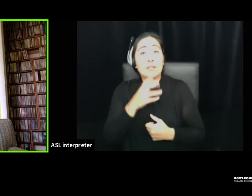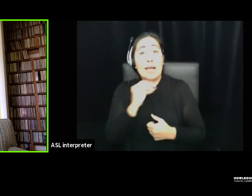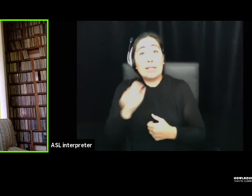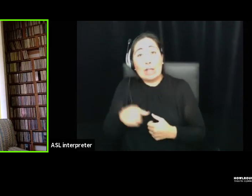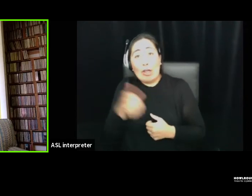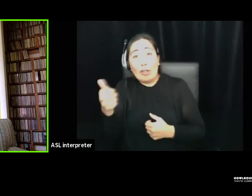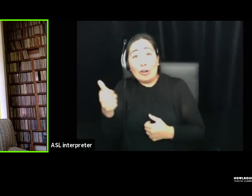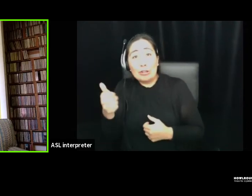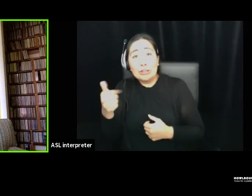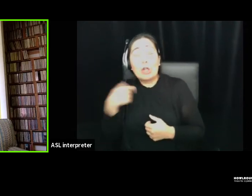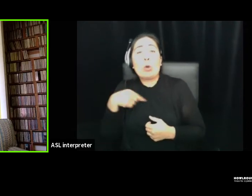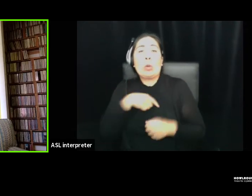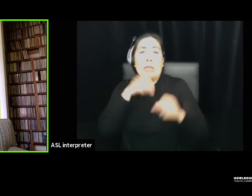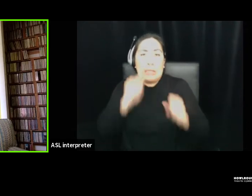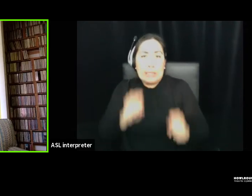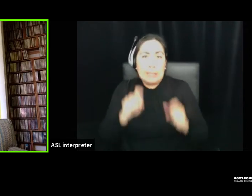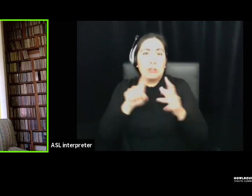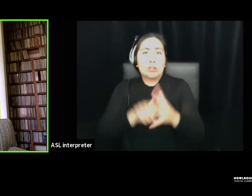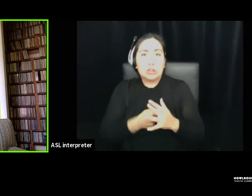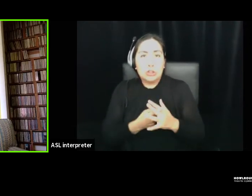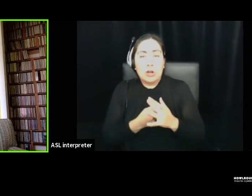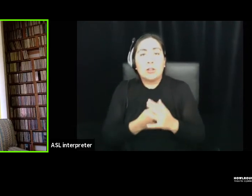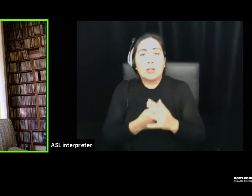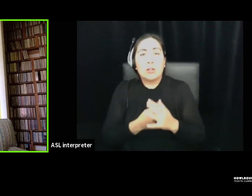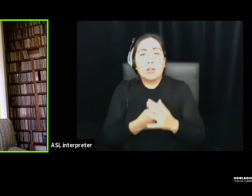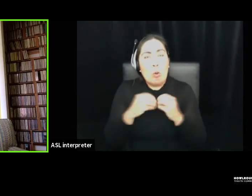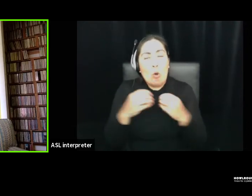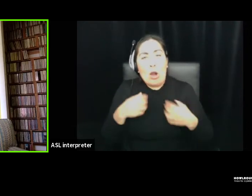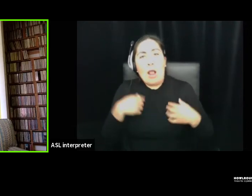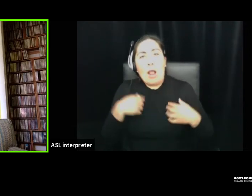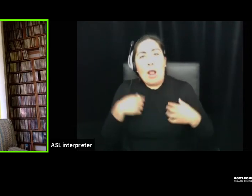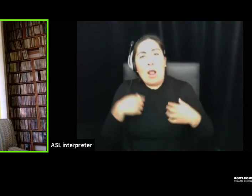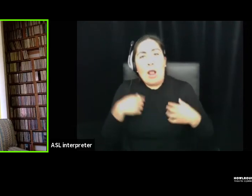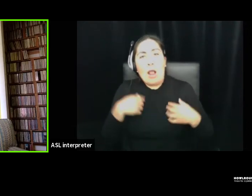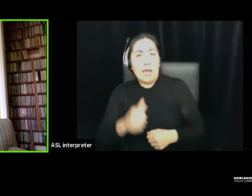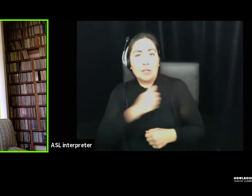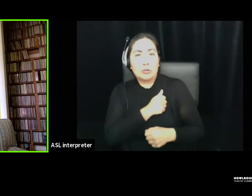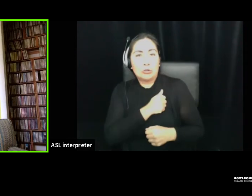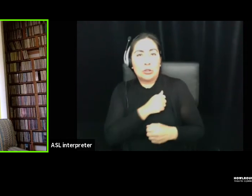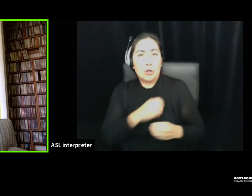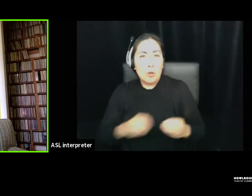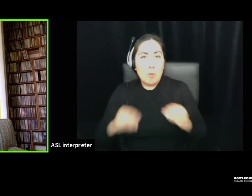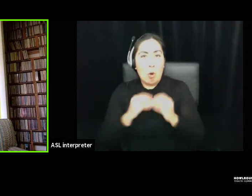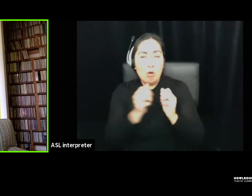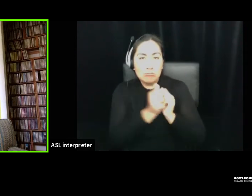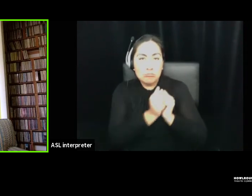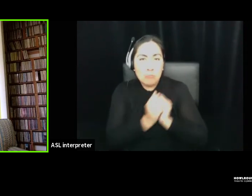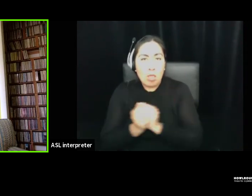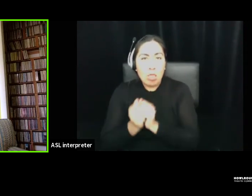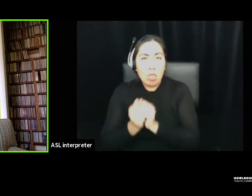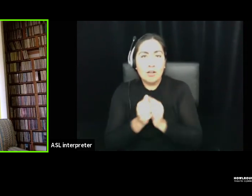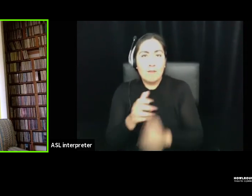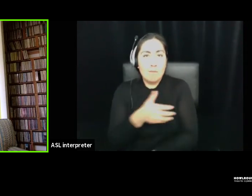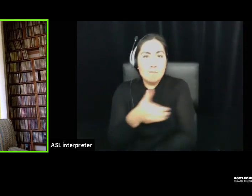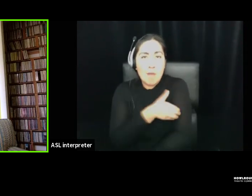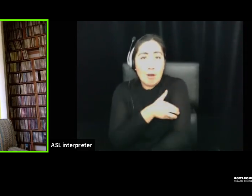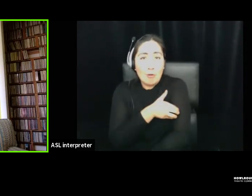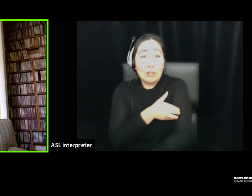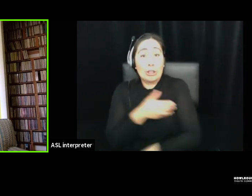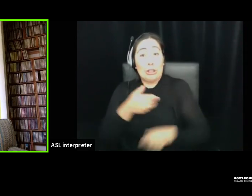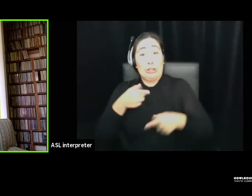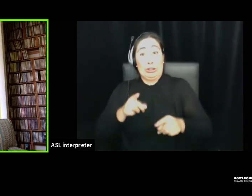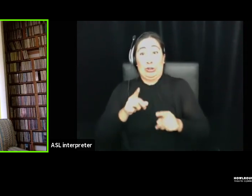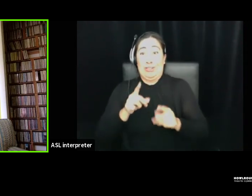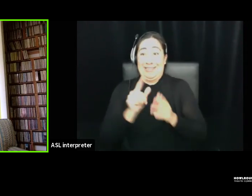toward healthier attitudes and collective power. In a time of crisis, I'm not sure we